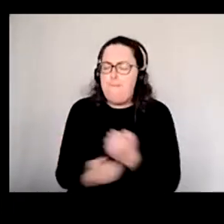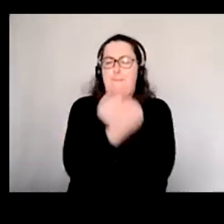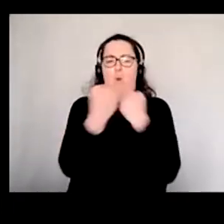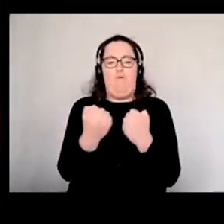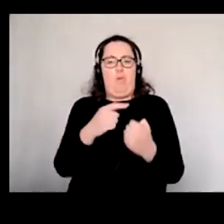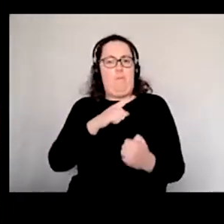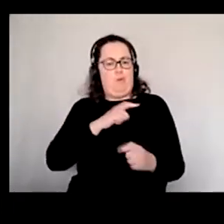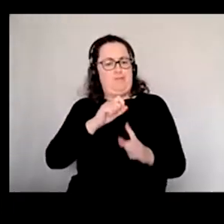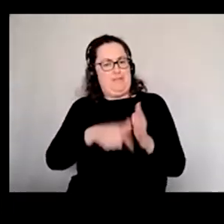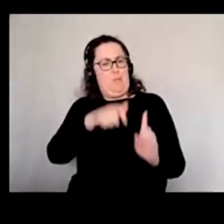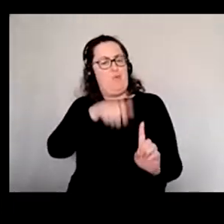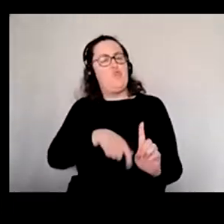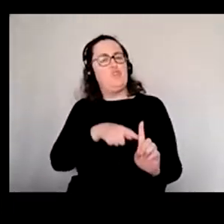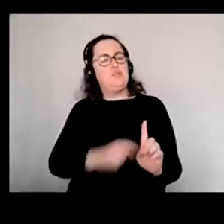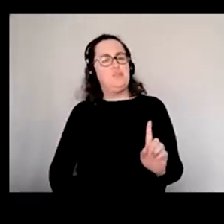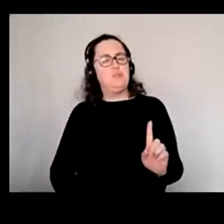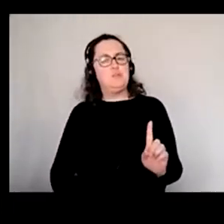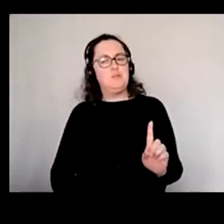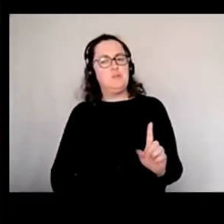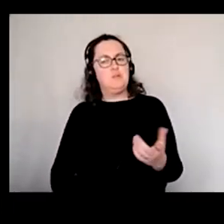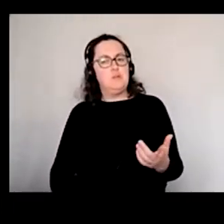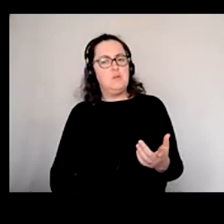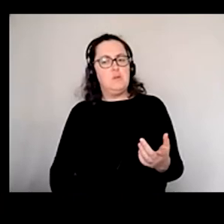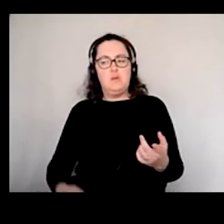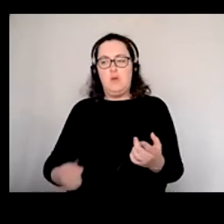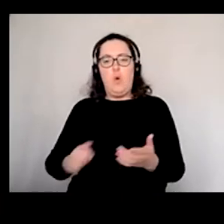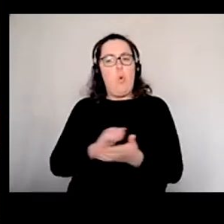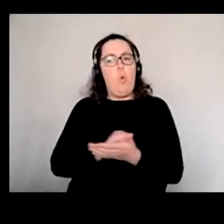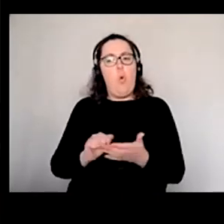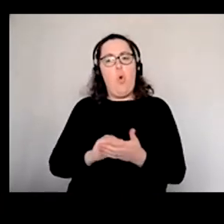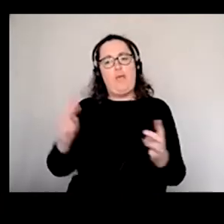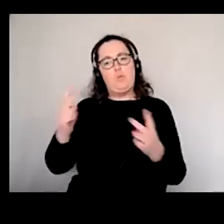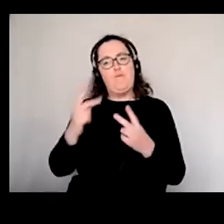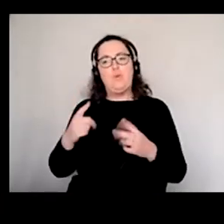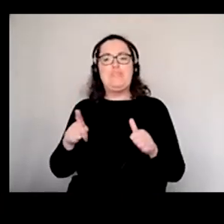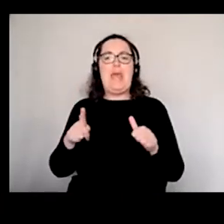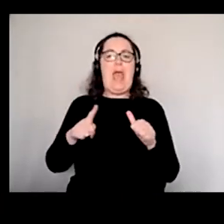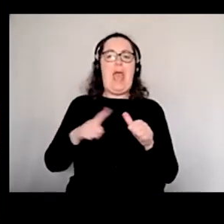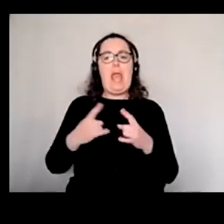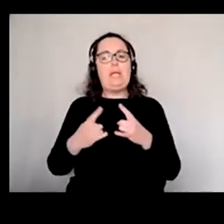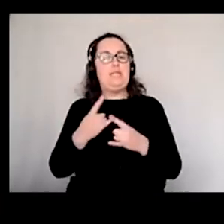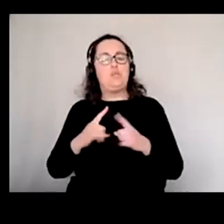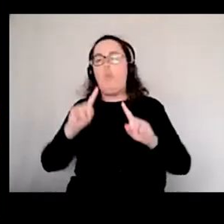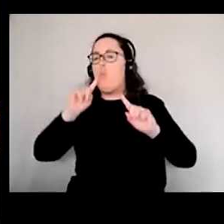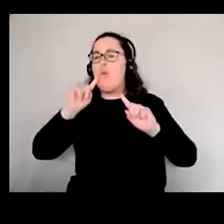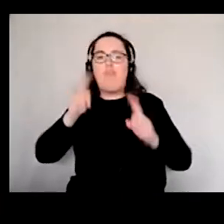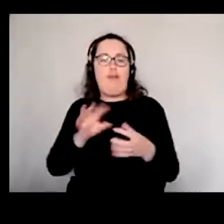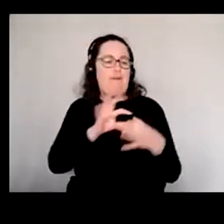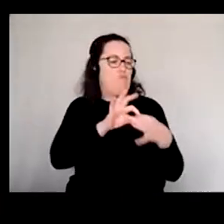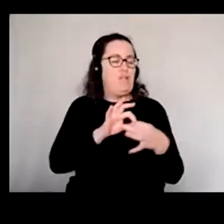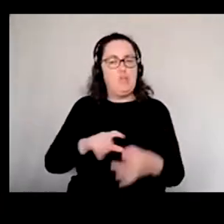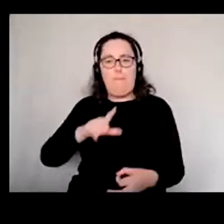person, specifically because we're always viewed as asexual and incapable as having